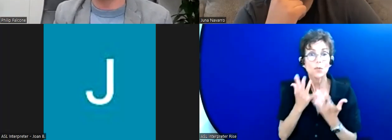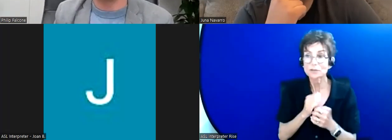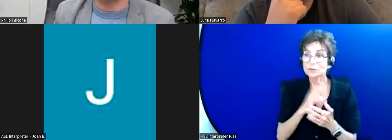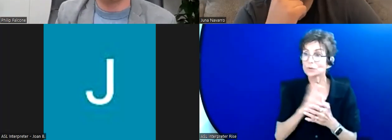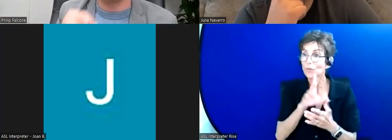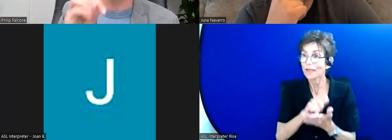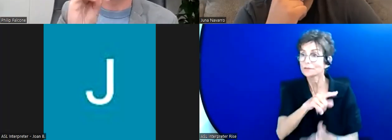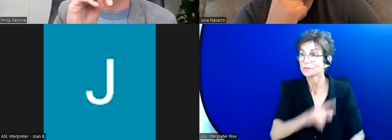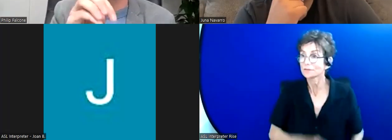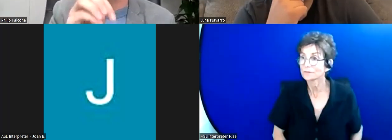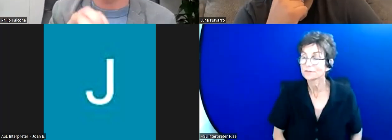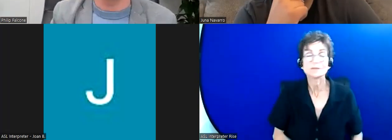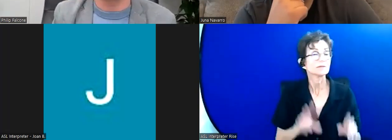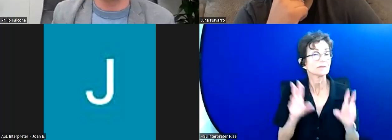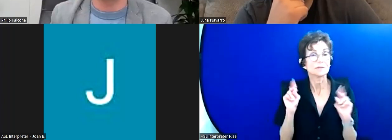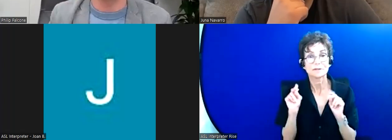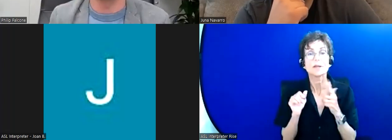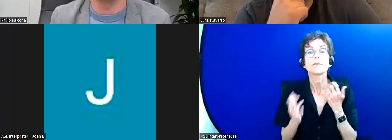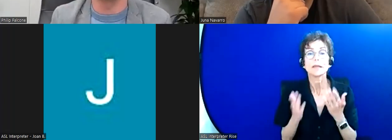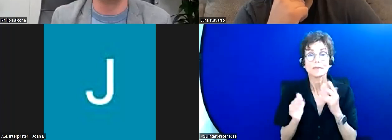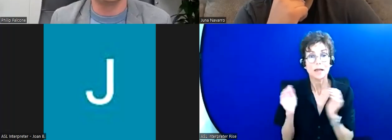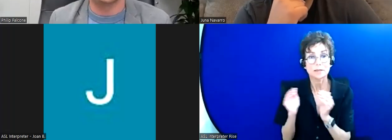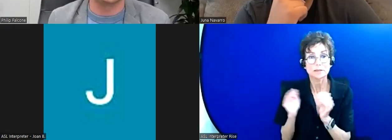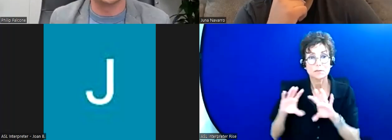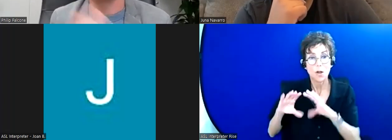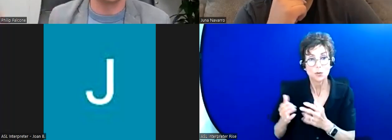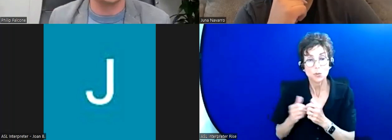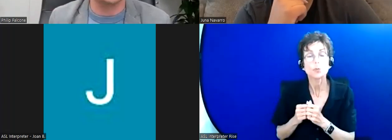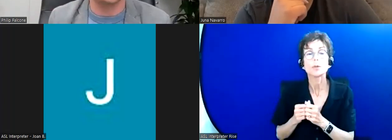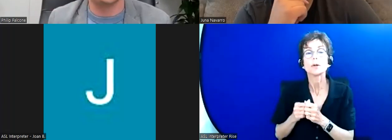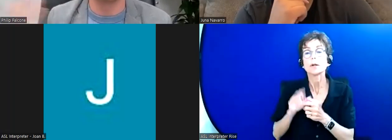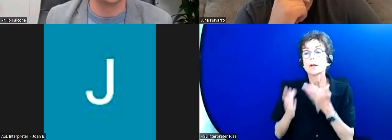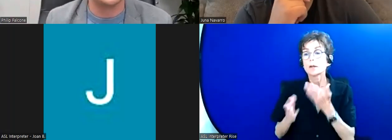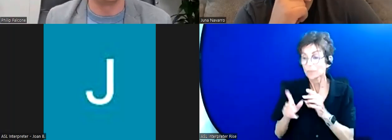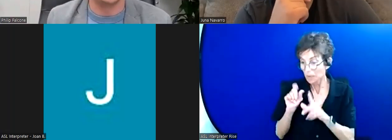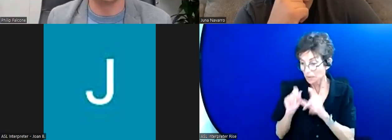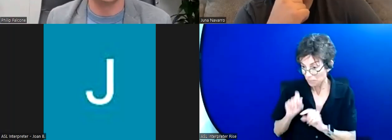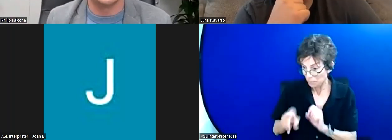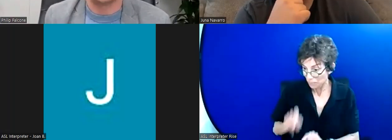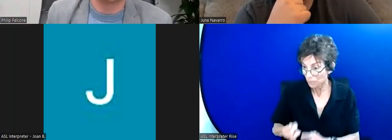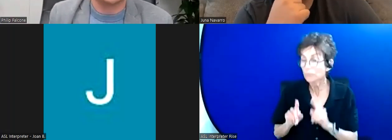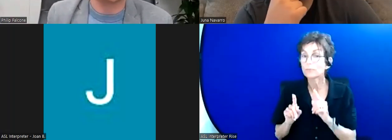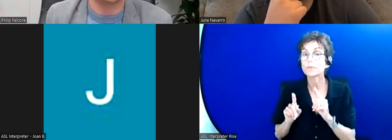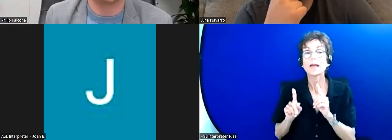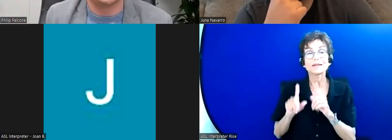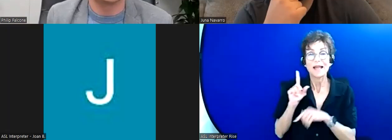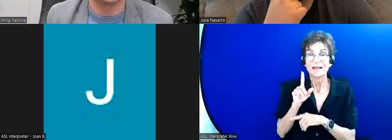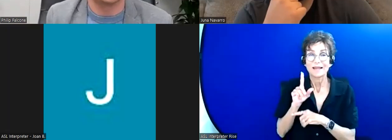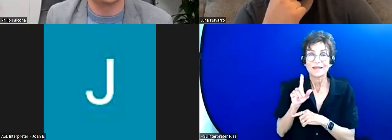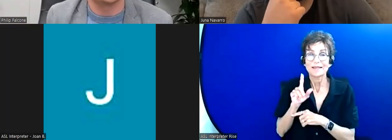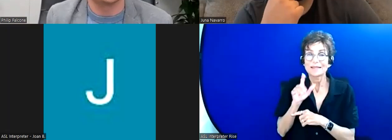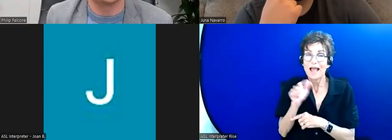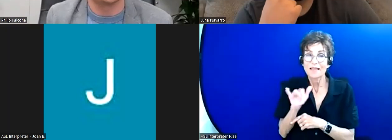smaller group that might be interested in one particular project and kind of going from there, rather than 20 artists for one wall and you have to tell 19 of them